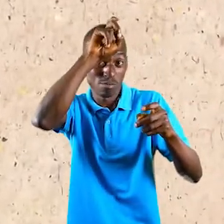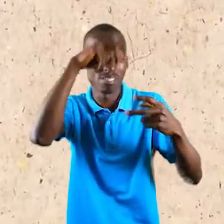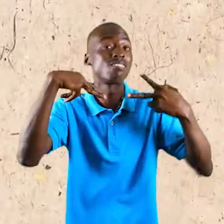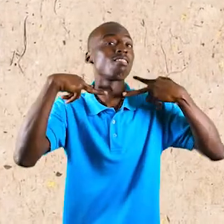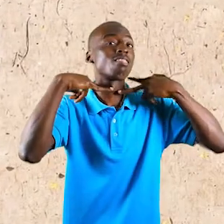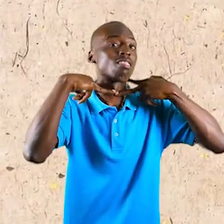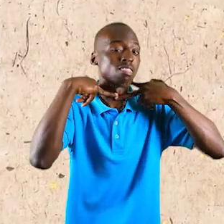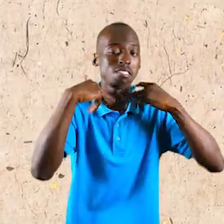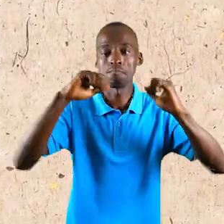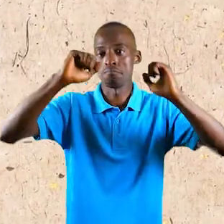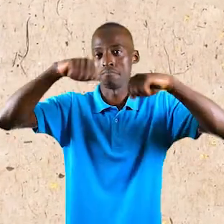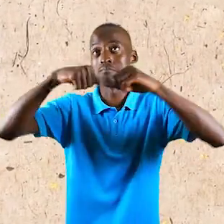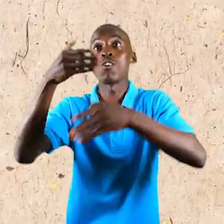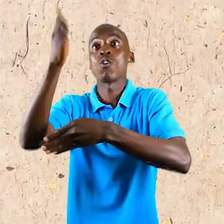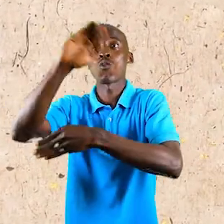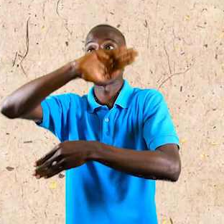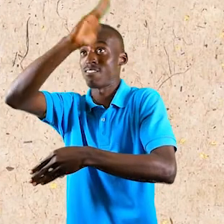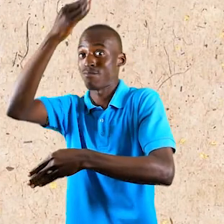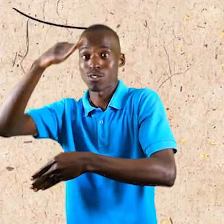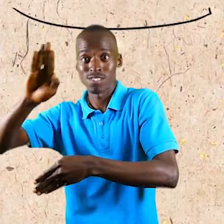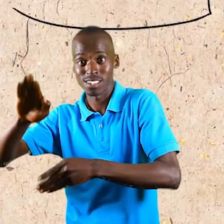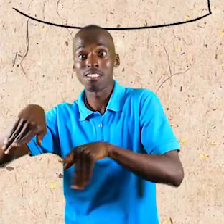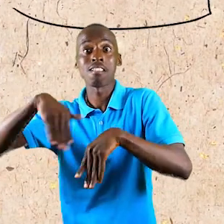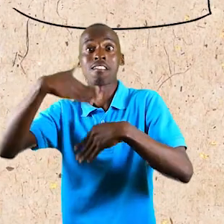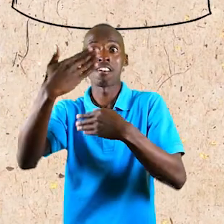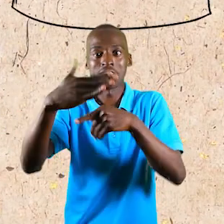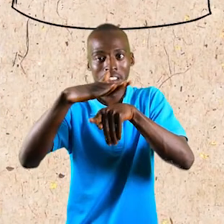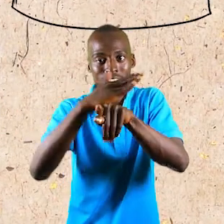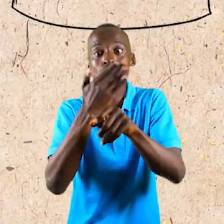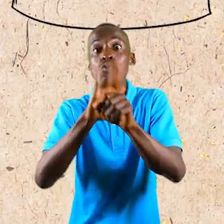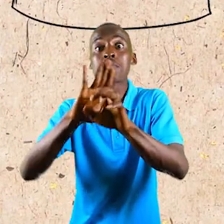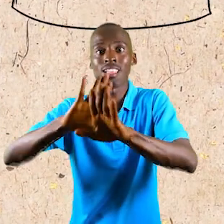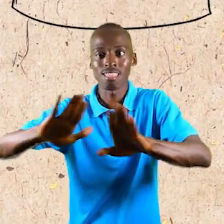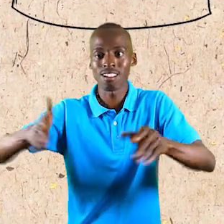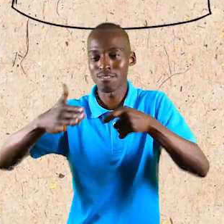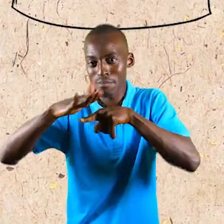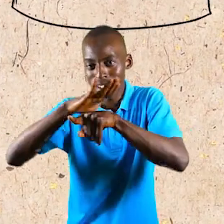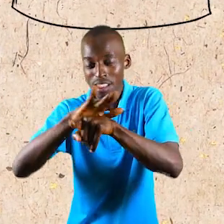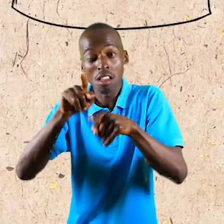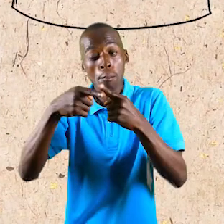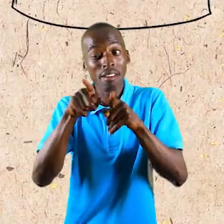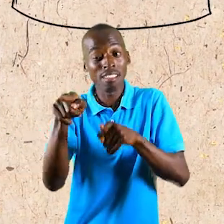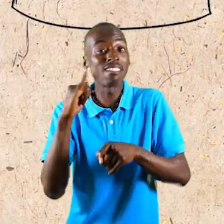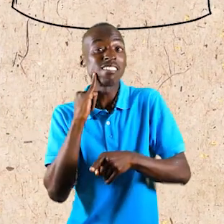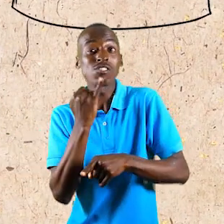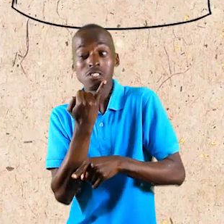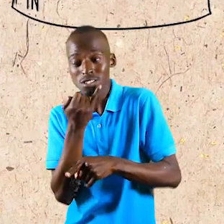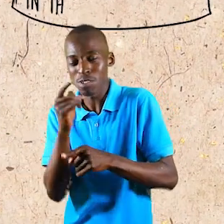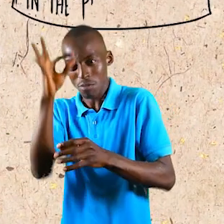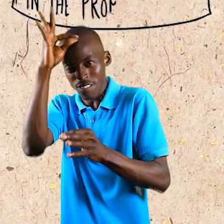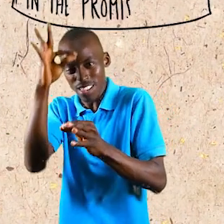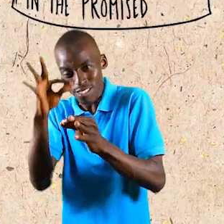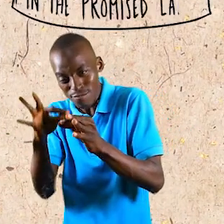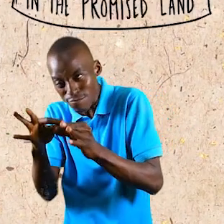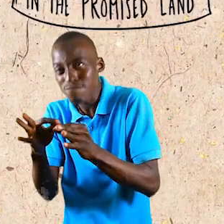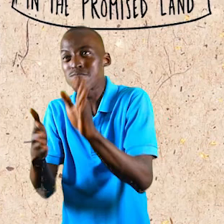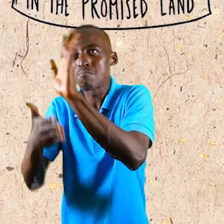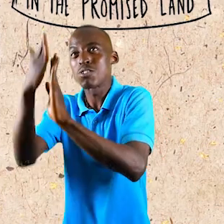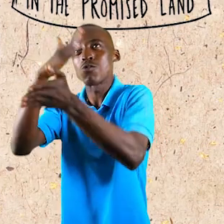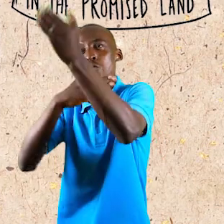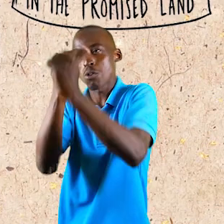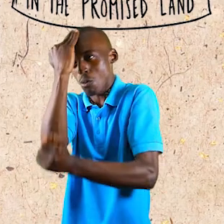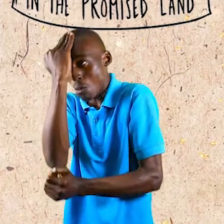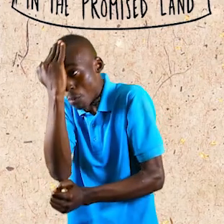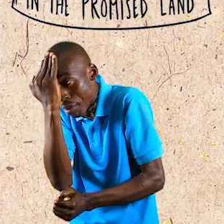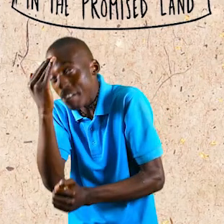made a covenant with God at Mount Sinai and eventually came into the Promised Land. And there, Israel was supposed to be faithful to God and obey